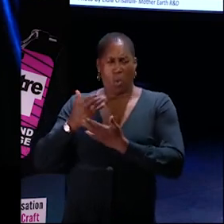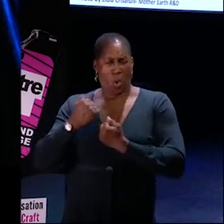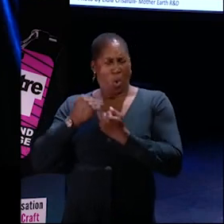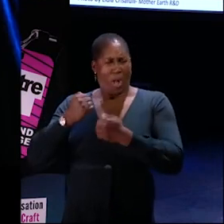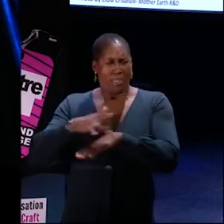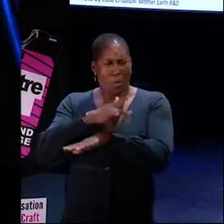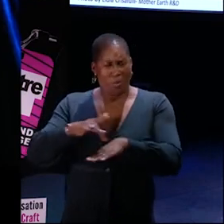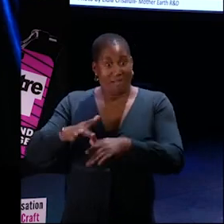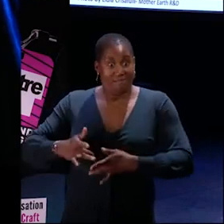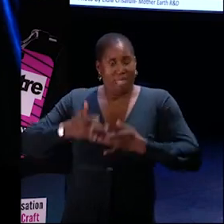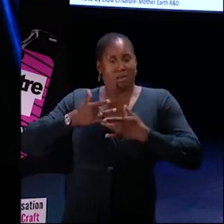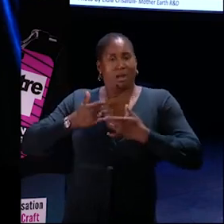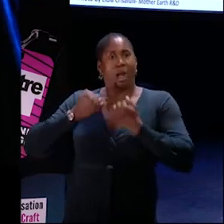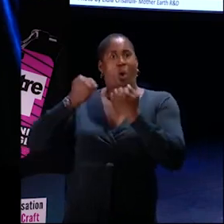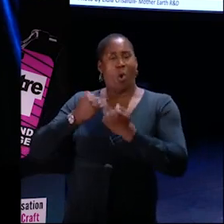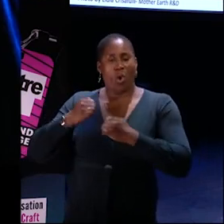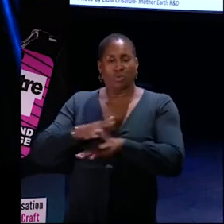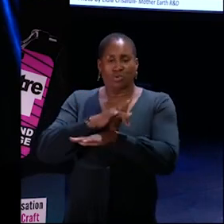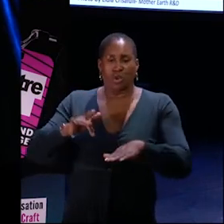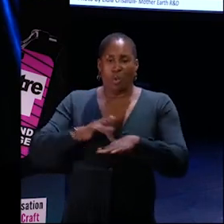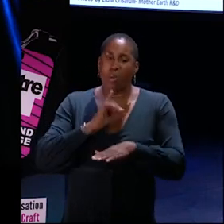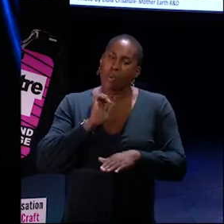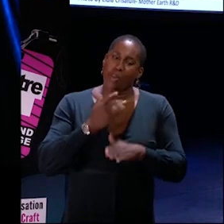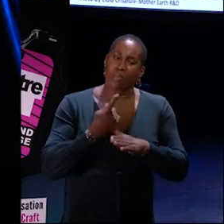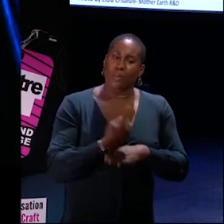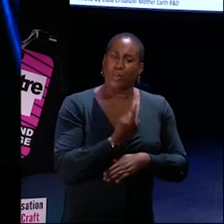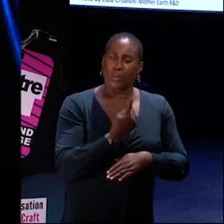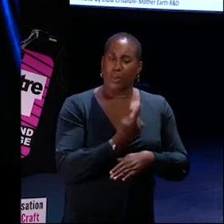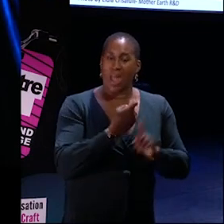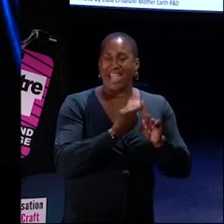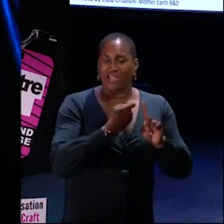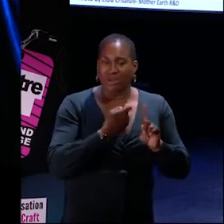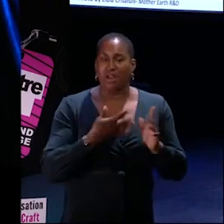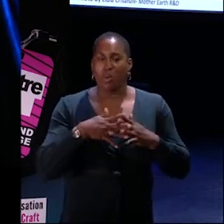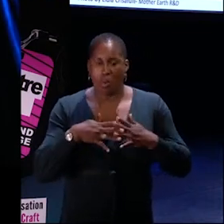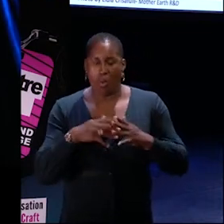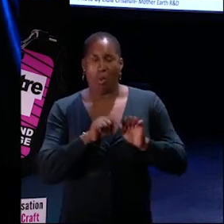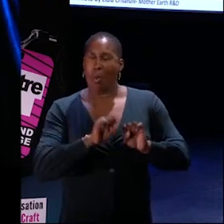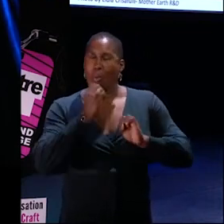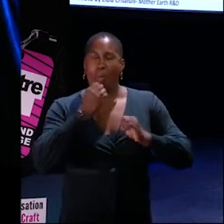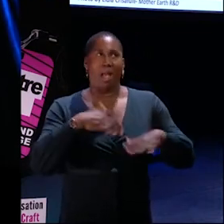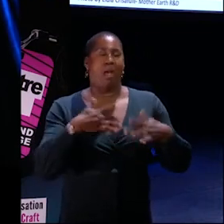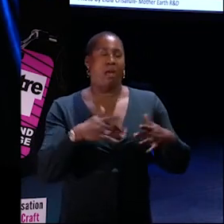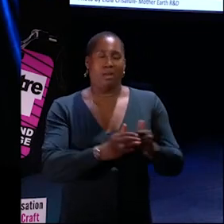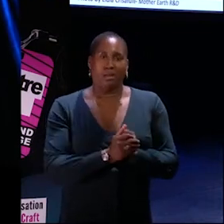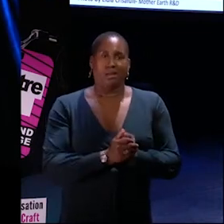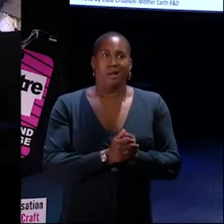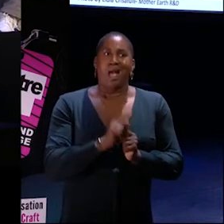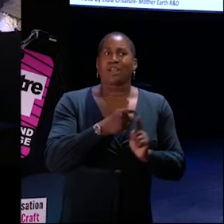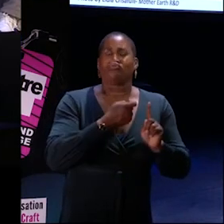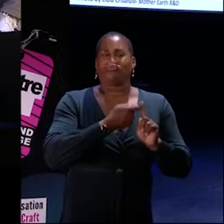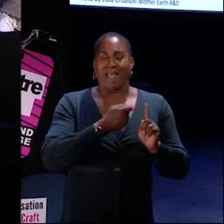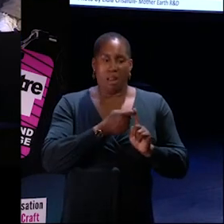yeah, we sort of worked with Katrina Wild, who is amazing, on dyeing all of that stuff. And she would go around like